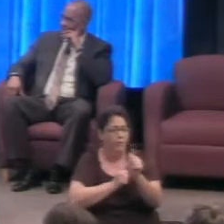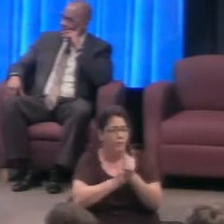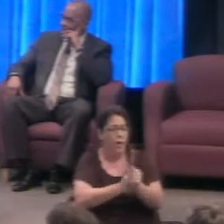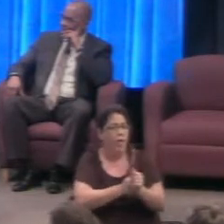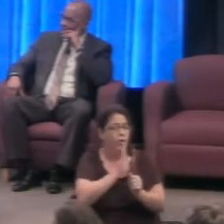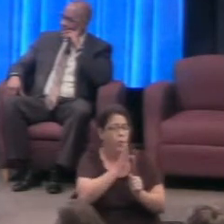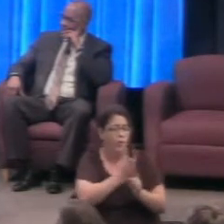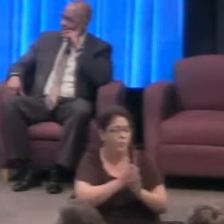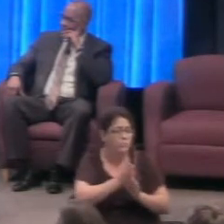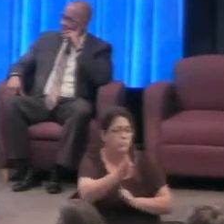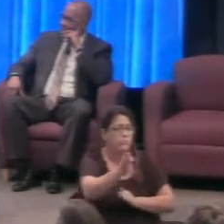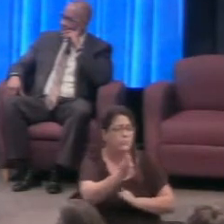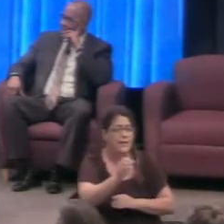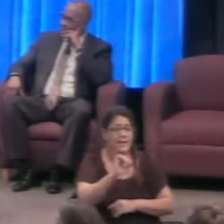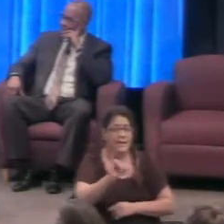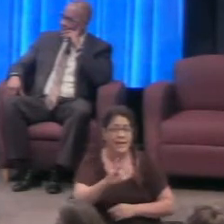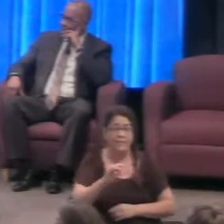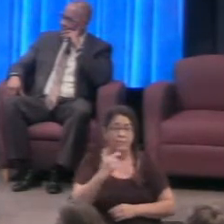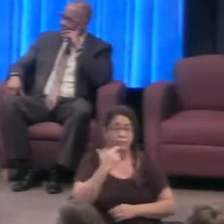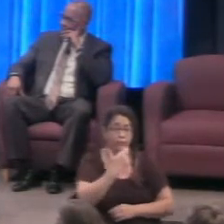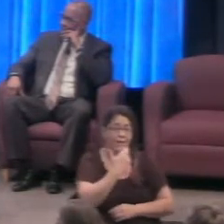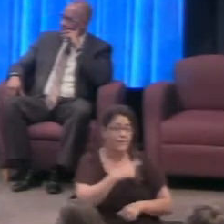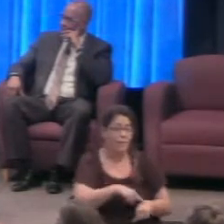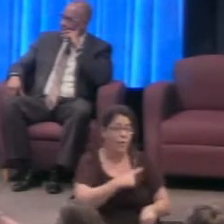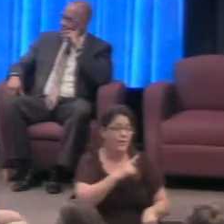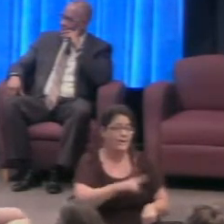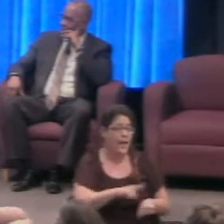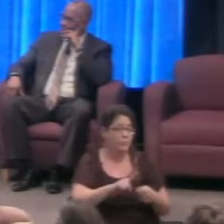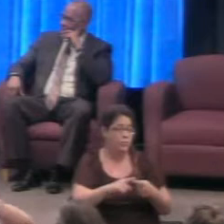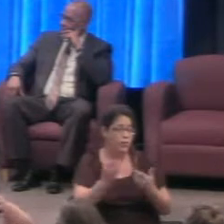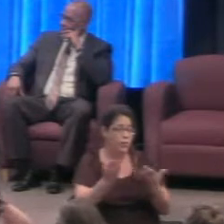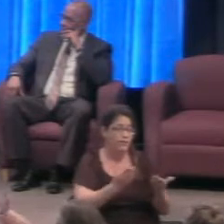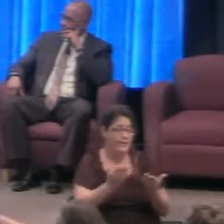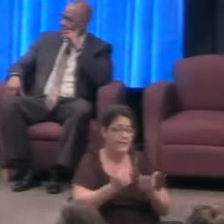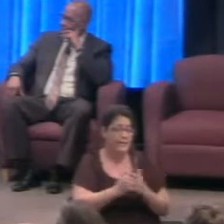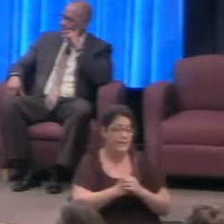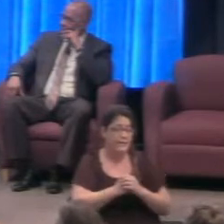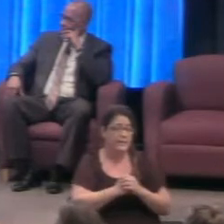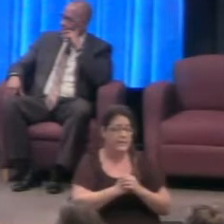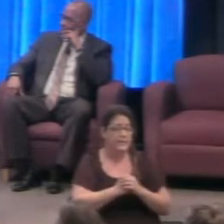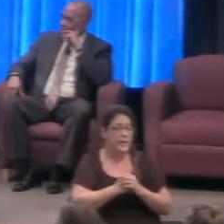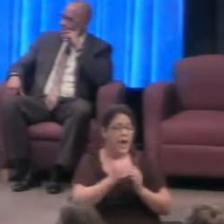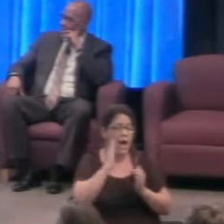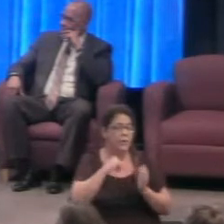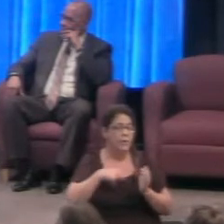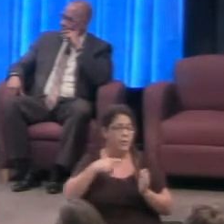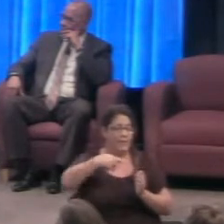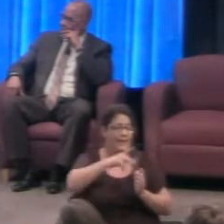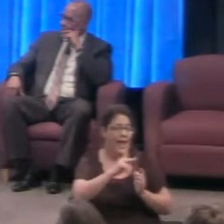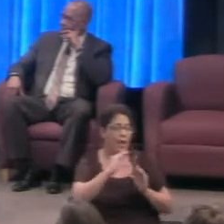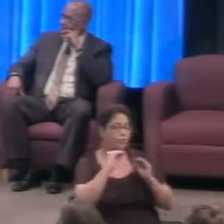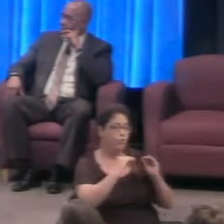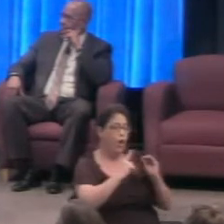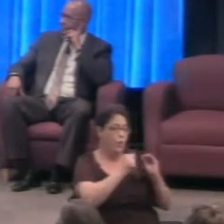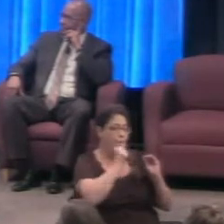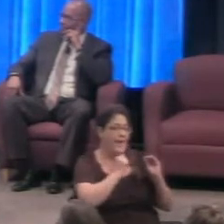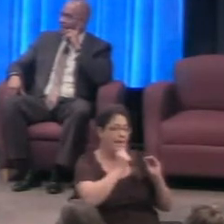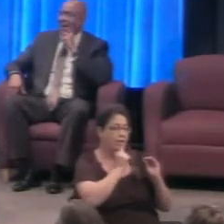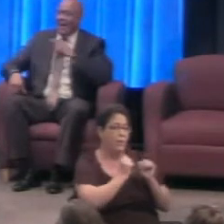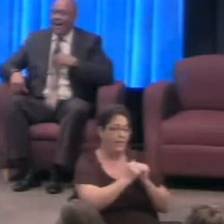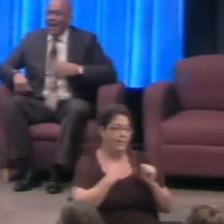So if the restaurant takes a long time for the service, I know PK has taught you patience with our